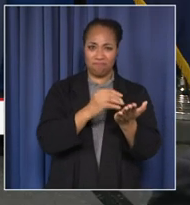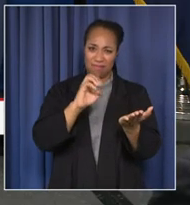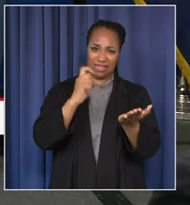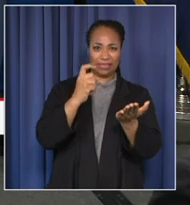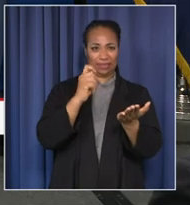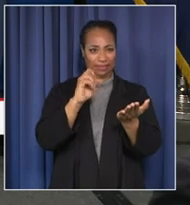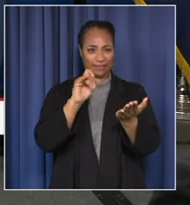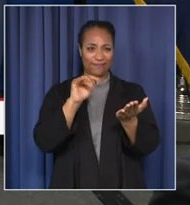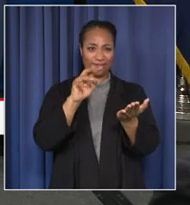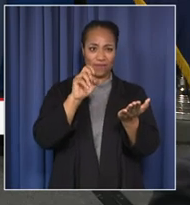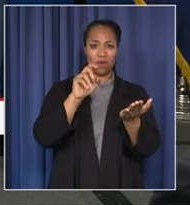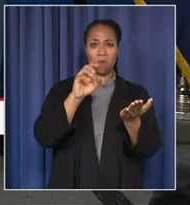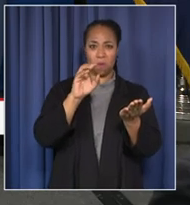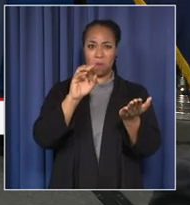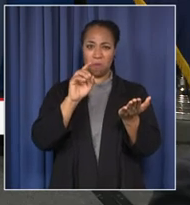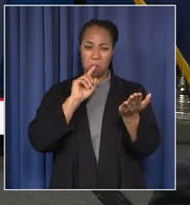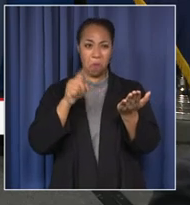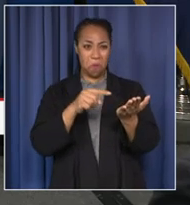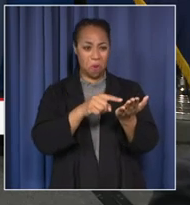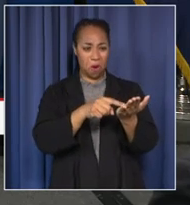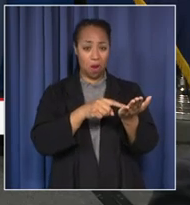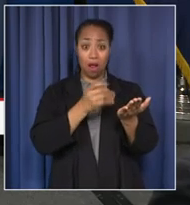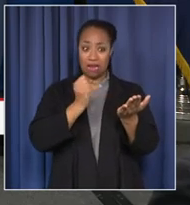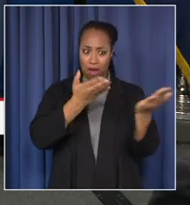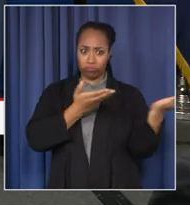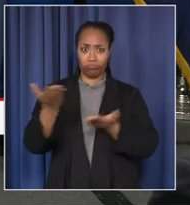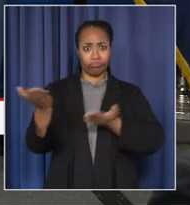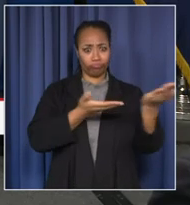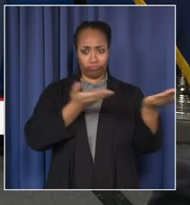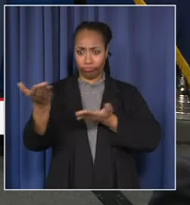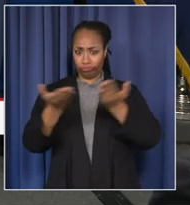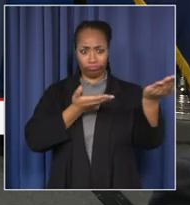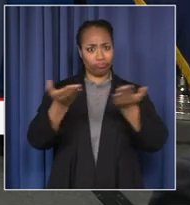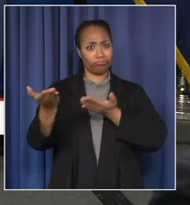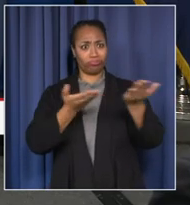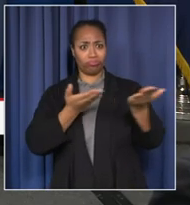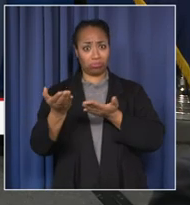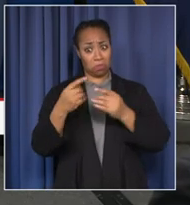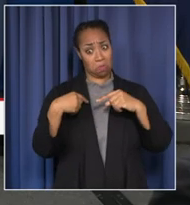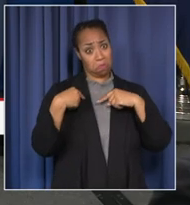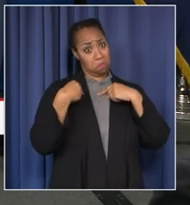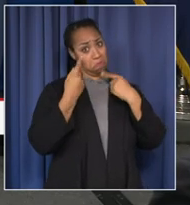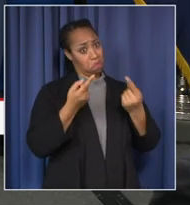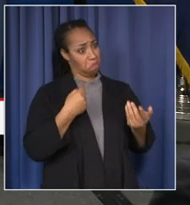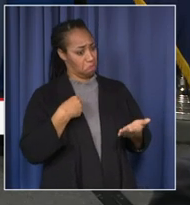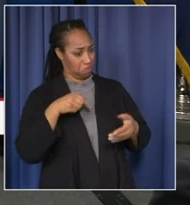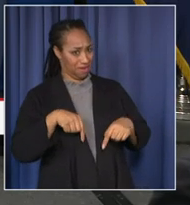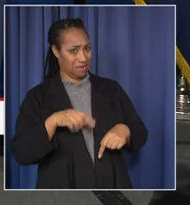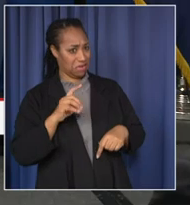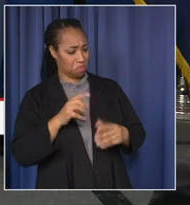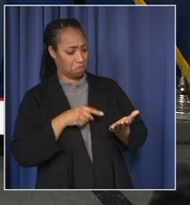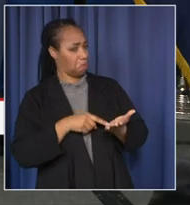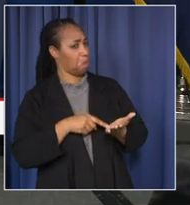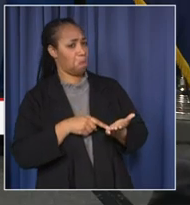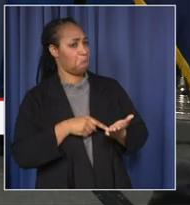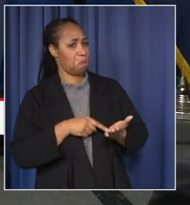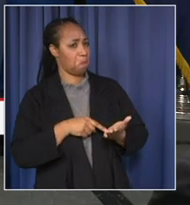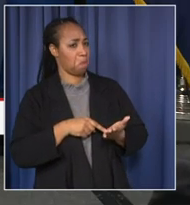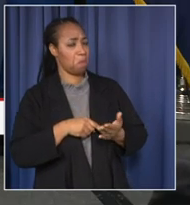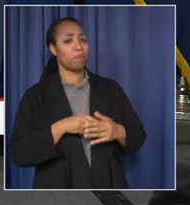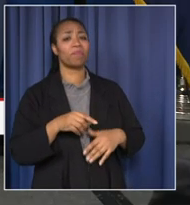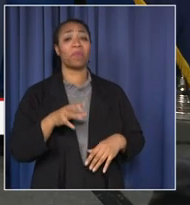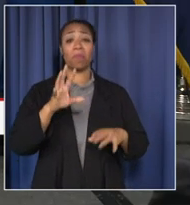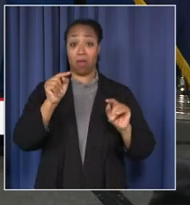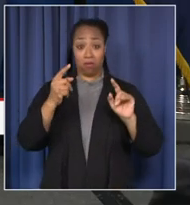what the approach that we have taken with the White House is to identify those things that we share. What are our